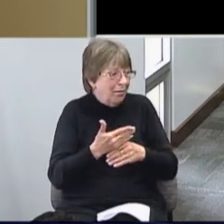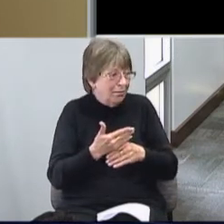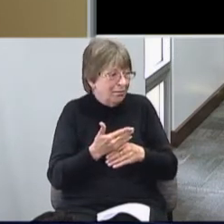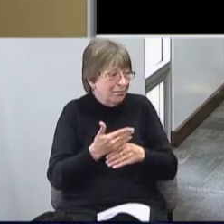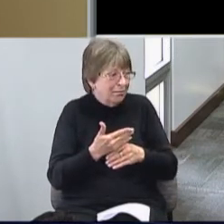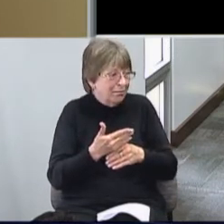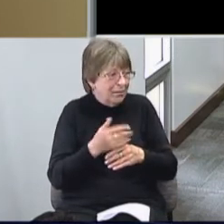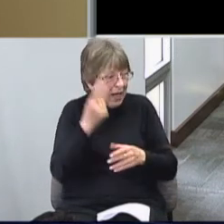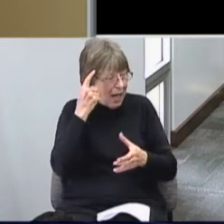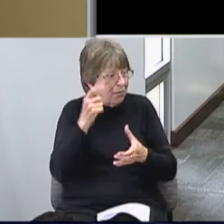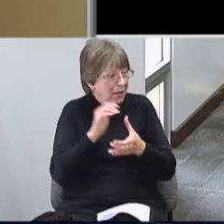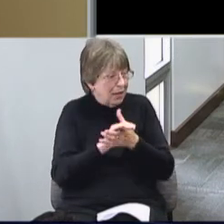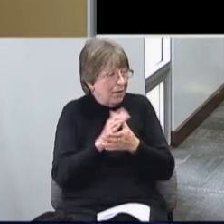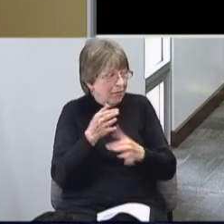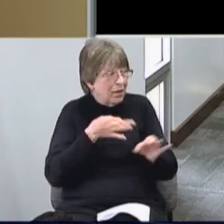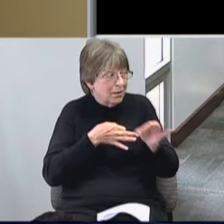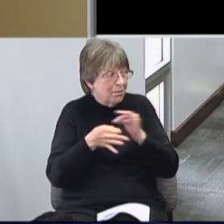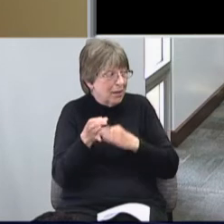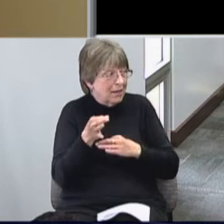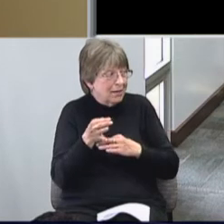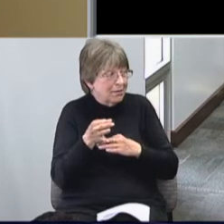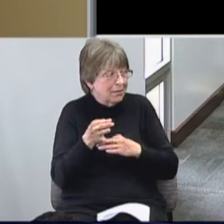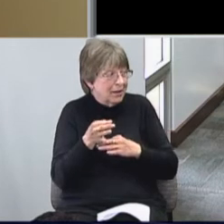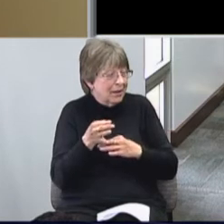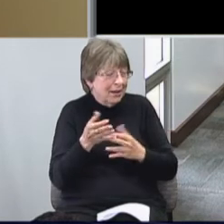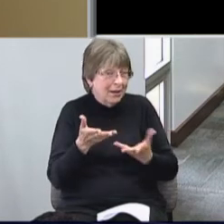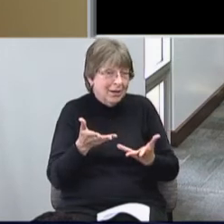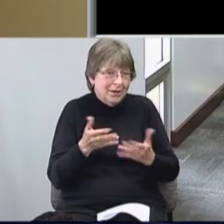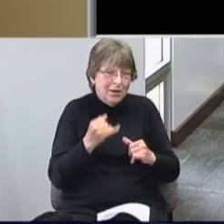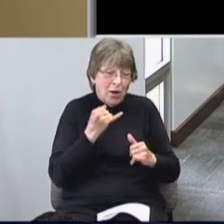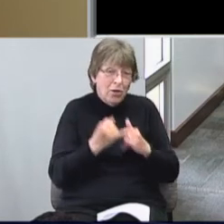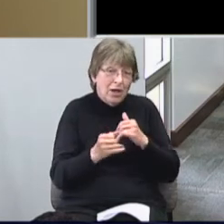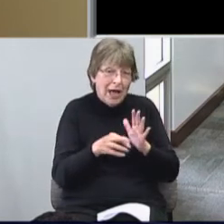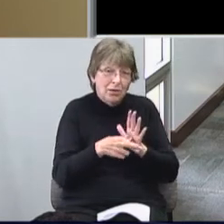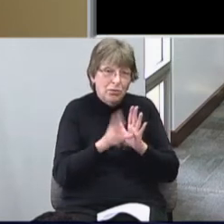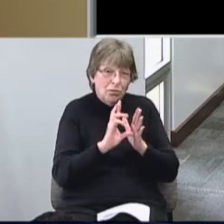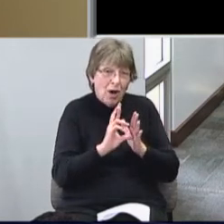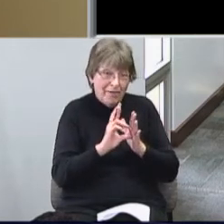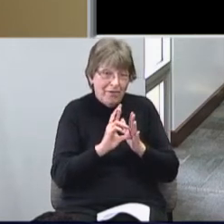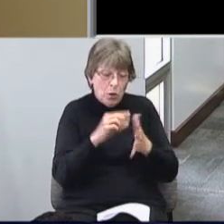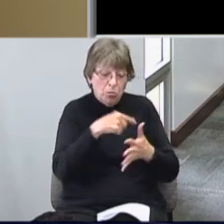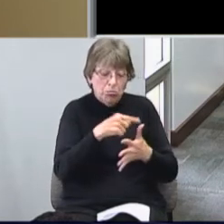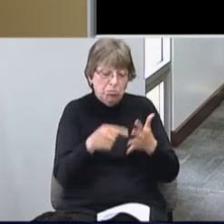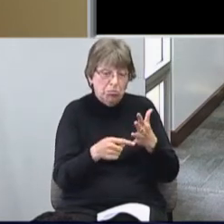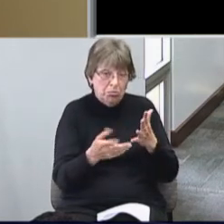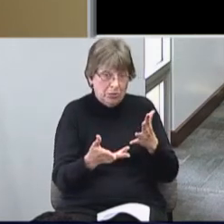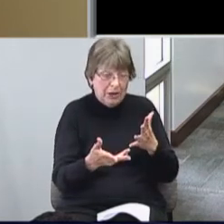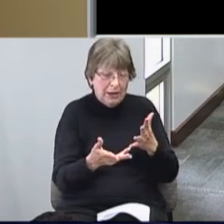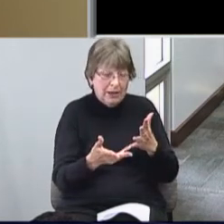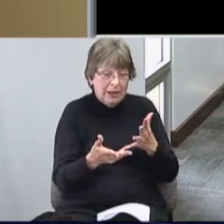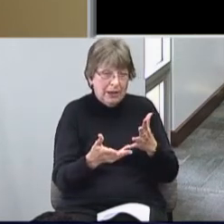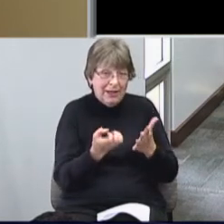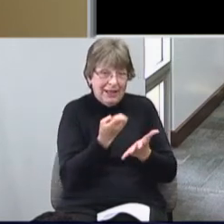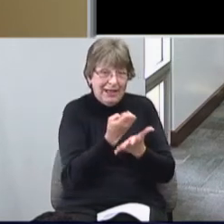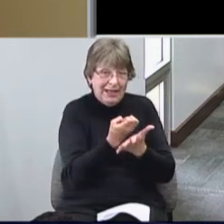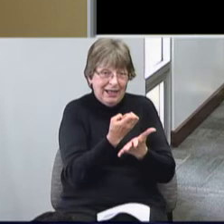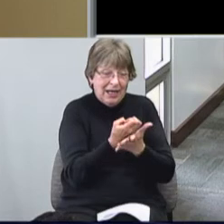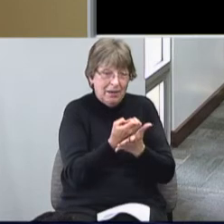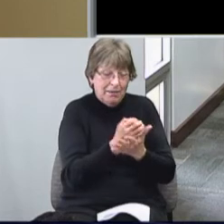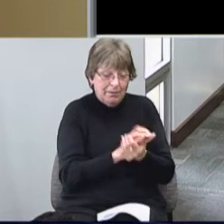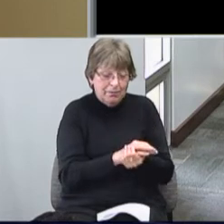replaced. And so really the last review criteria here is